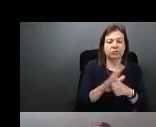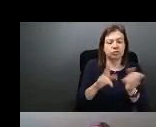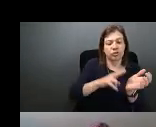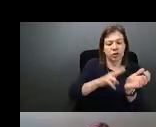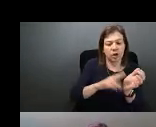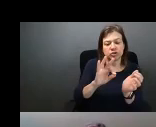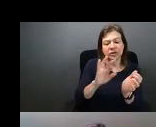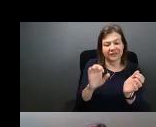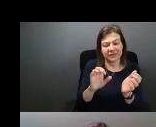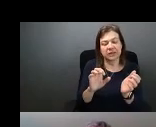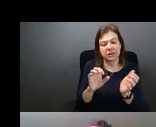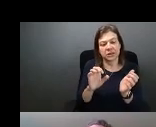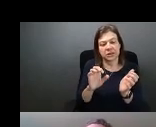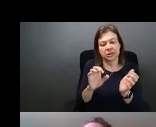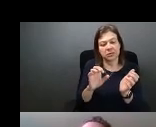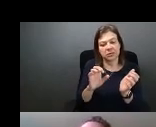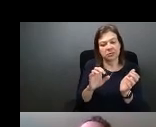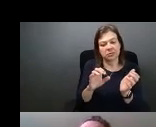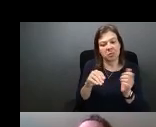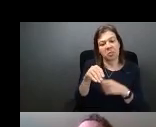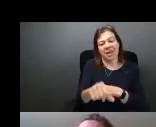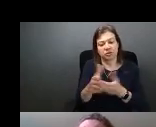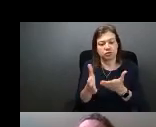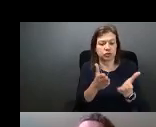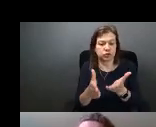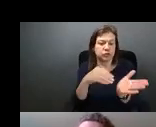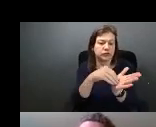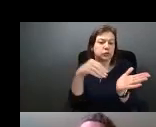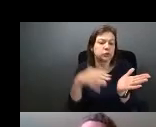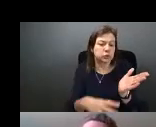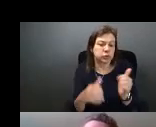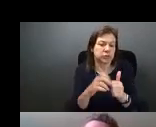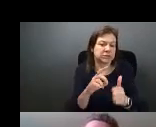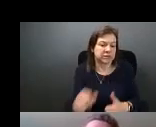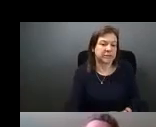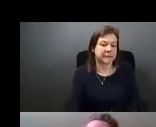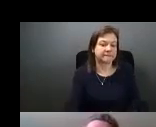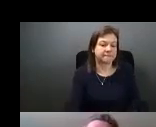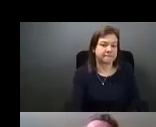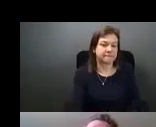fee primarily pays you to serve students with disabilities.